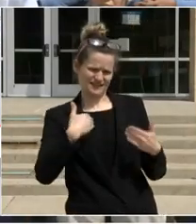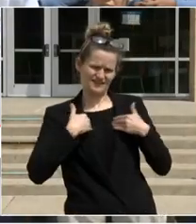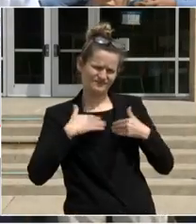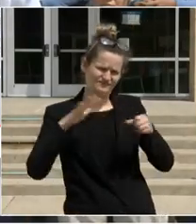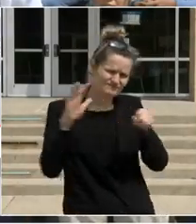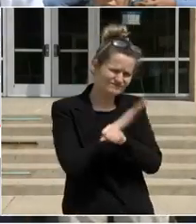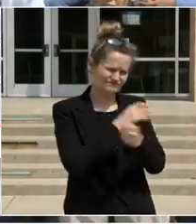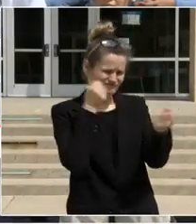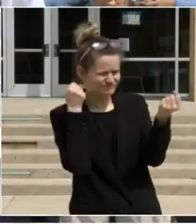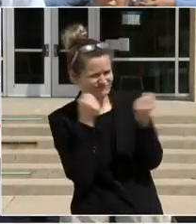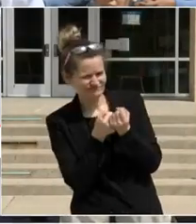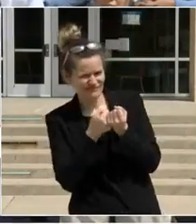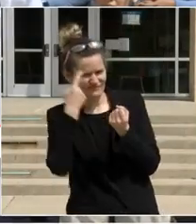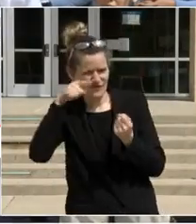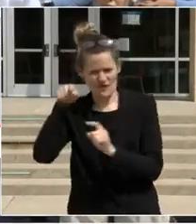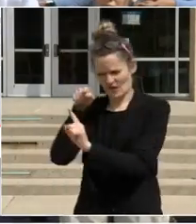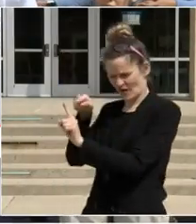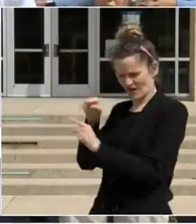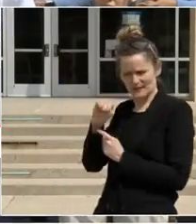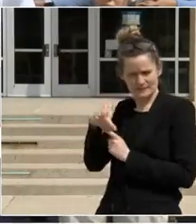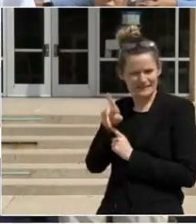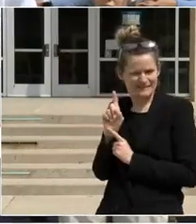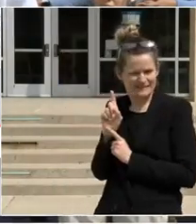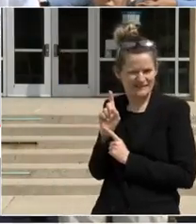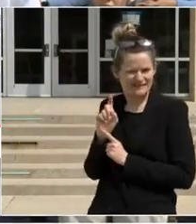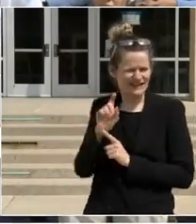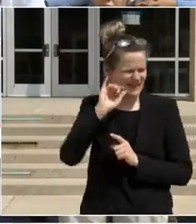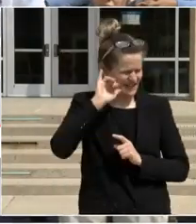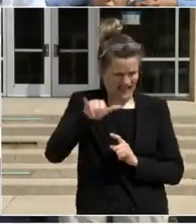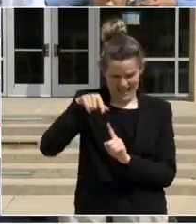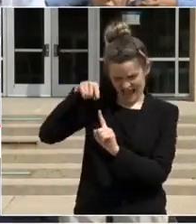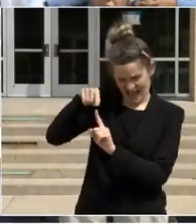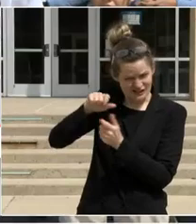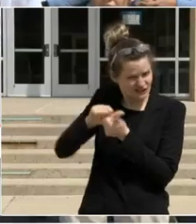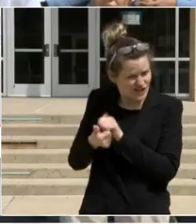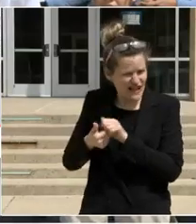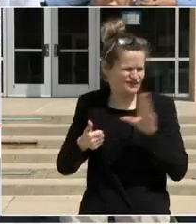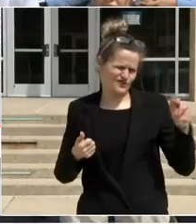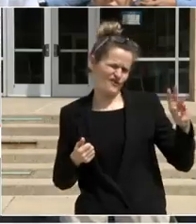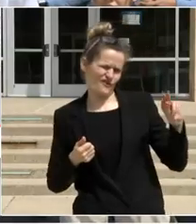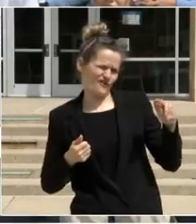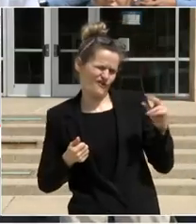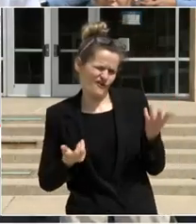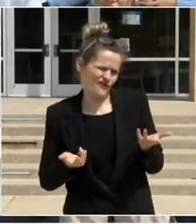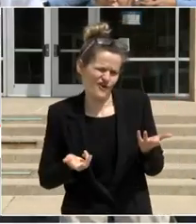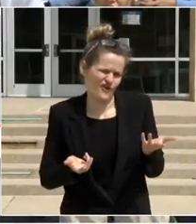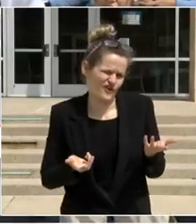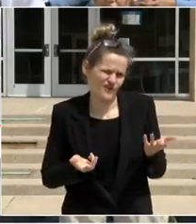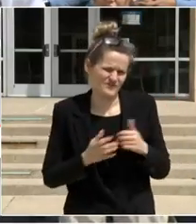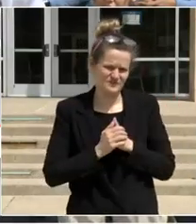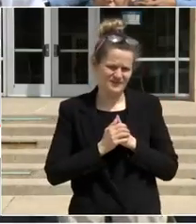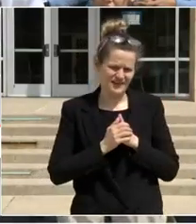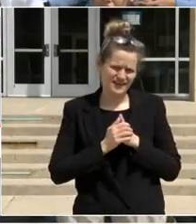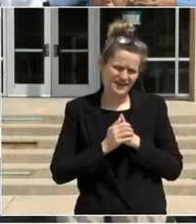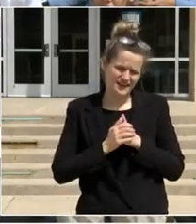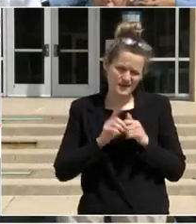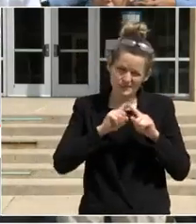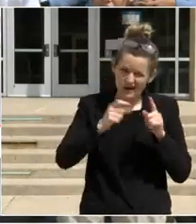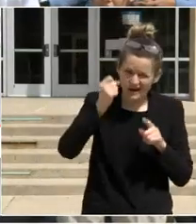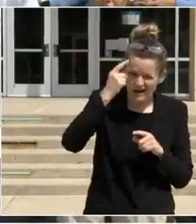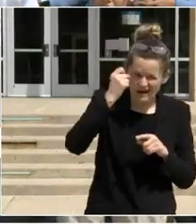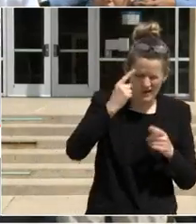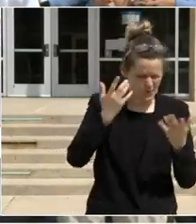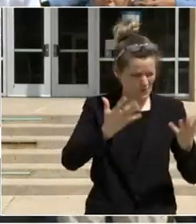MPD. I don't think that's changed. And so what has changed, however, is we've gone down